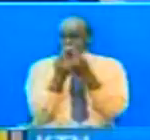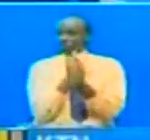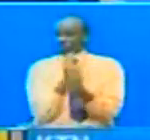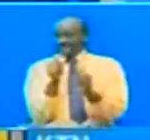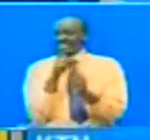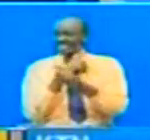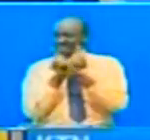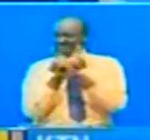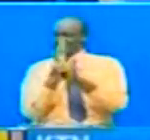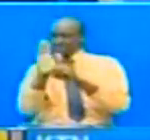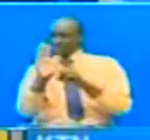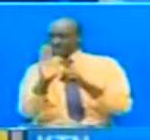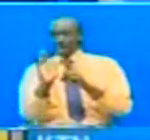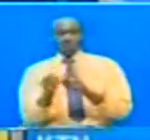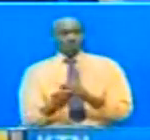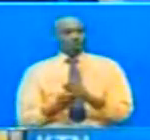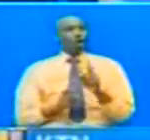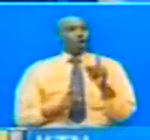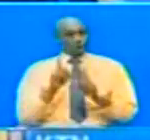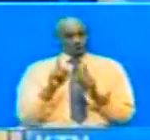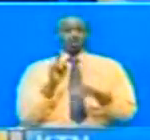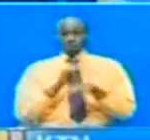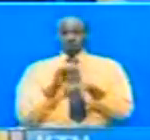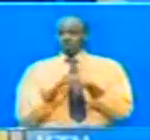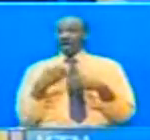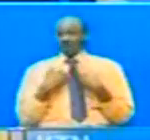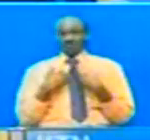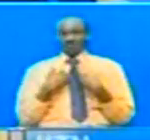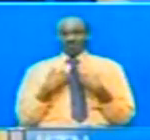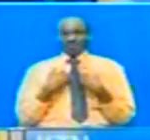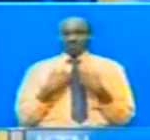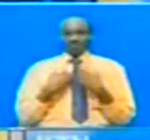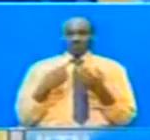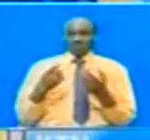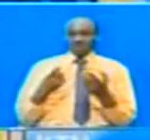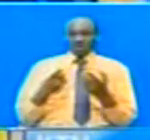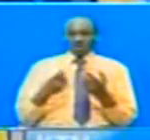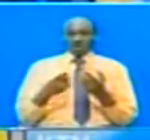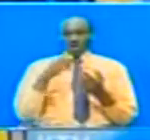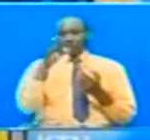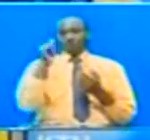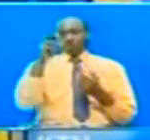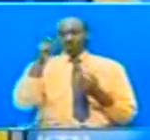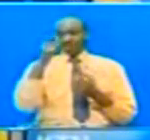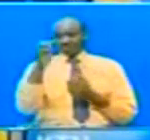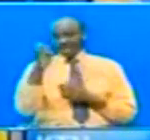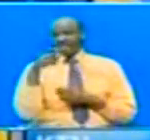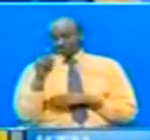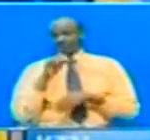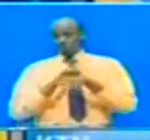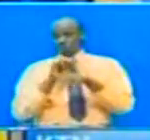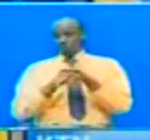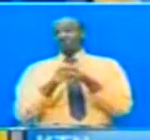their defense actually has a very good record. Yes, between Klein and Fonte, they have a very good record.